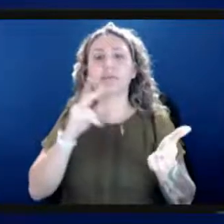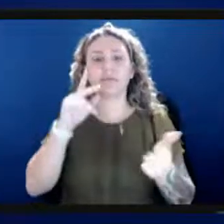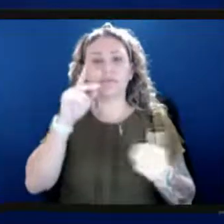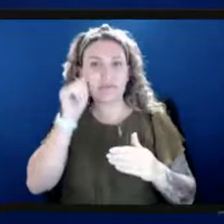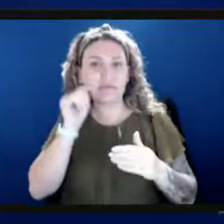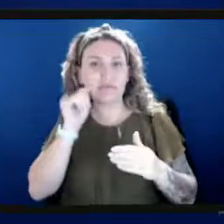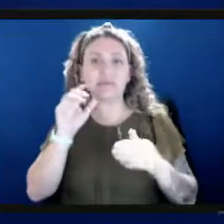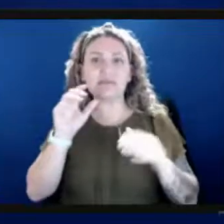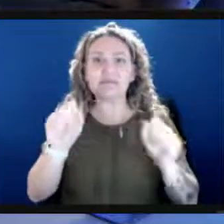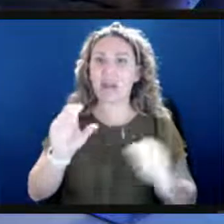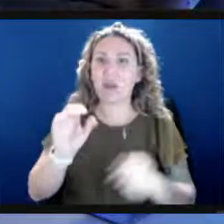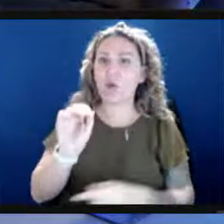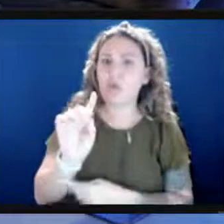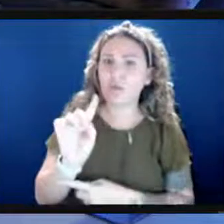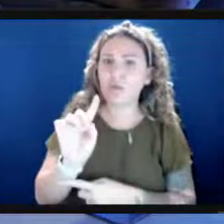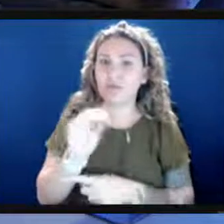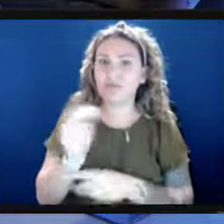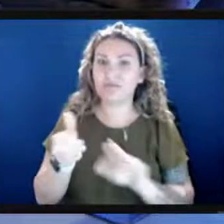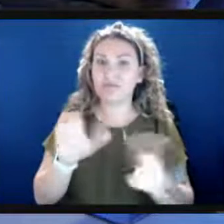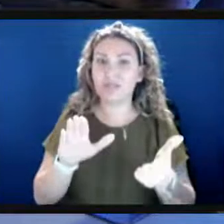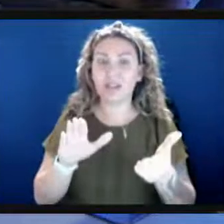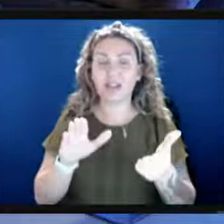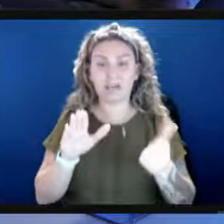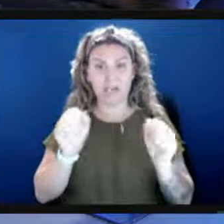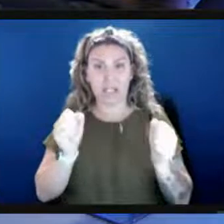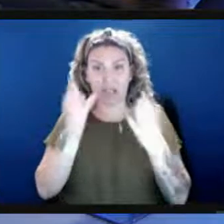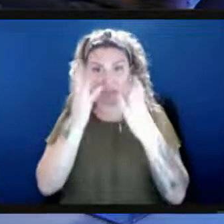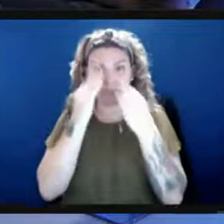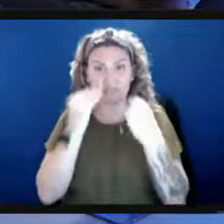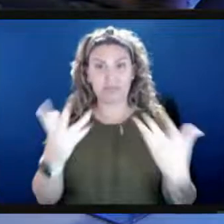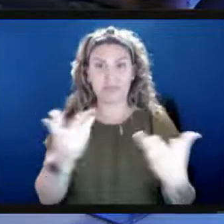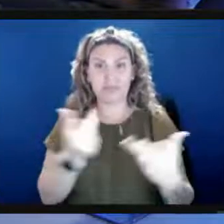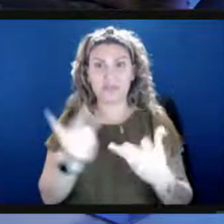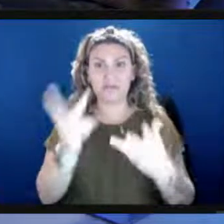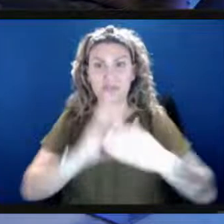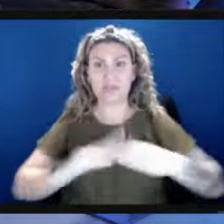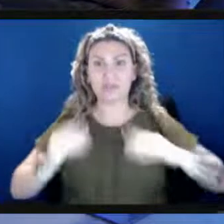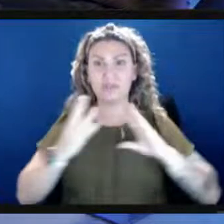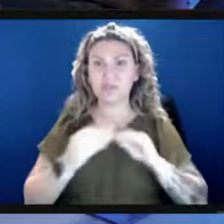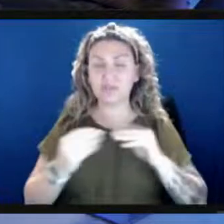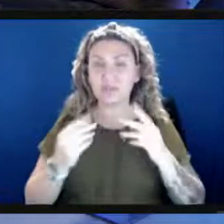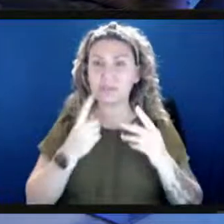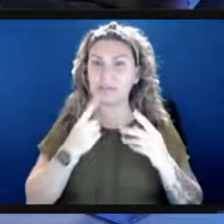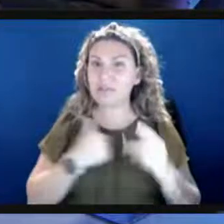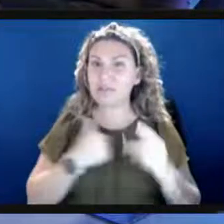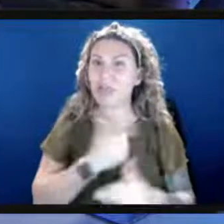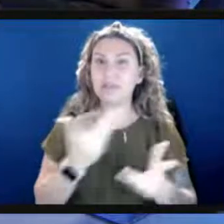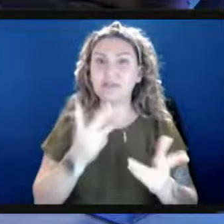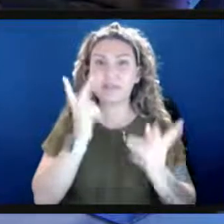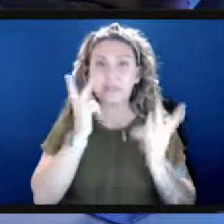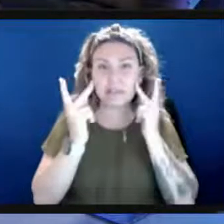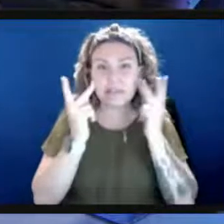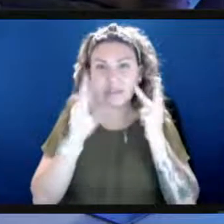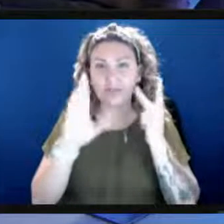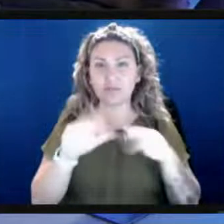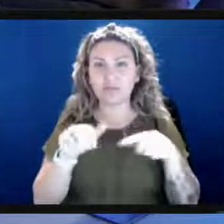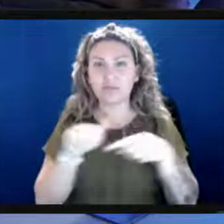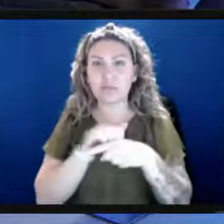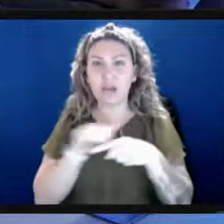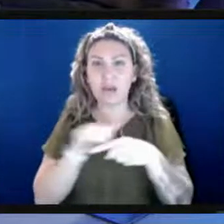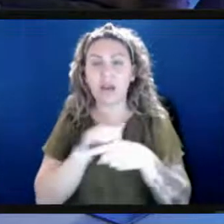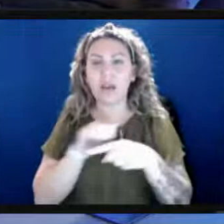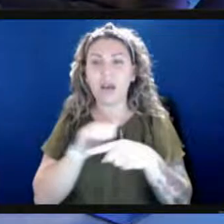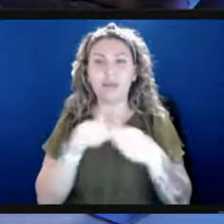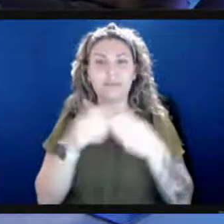they can die. Share some of the stories that you've been telling us about what you're seeing in your practice, just in general,